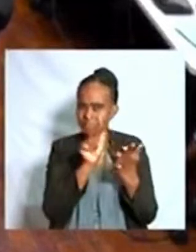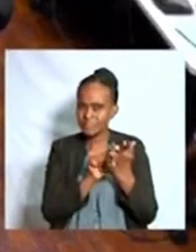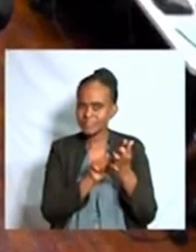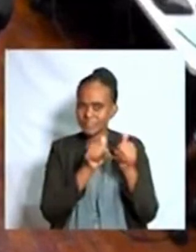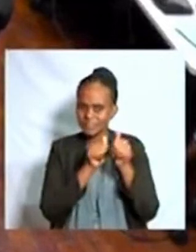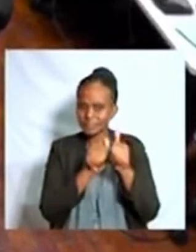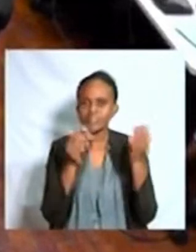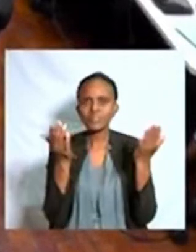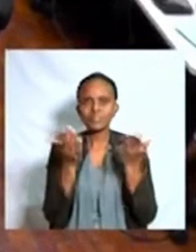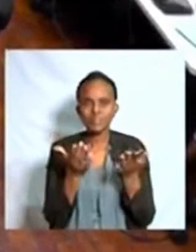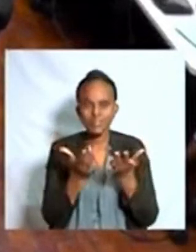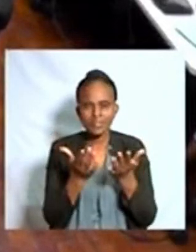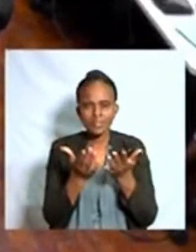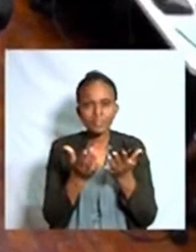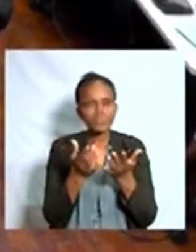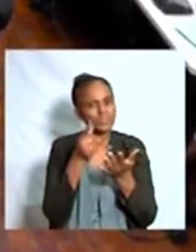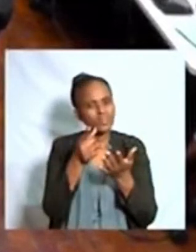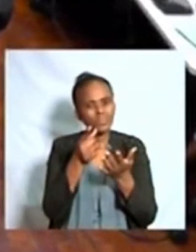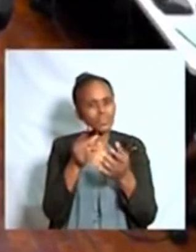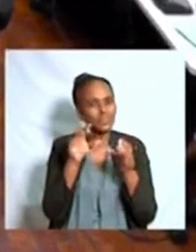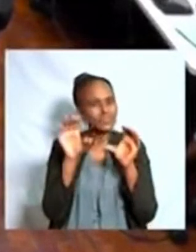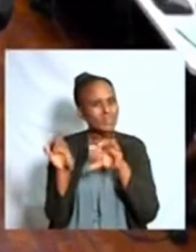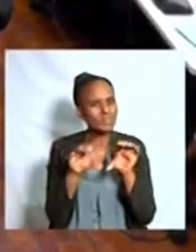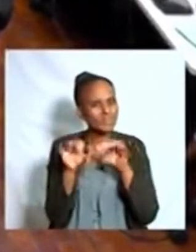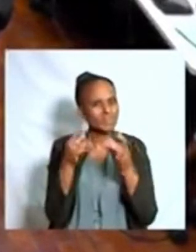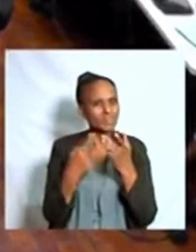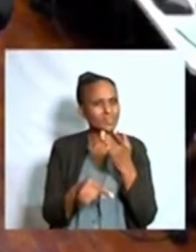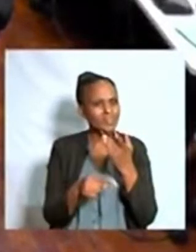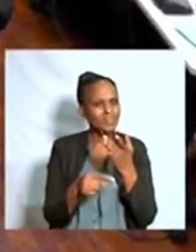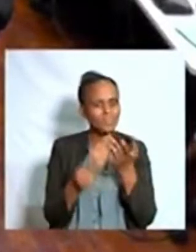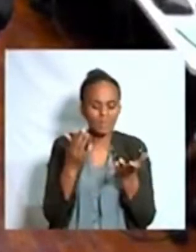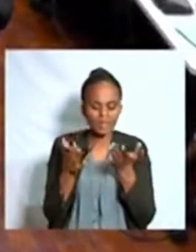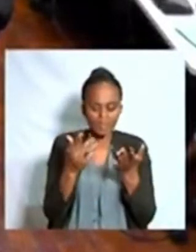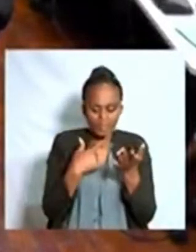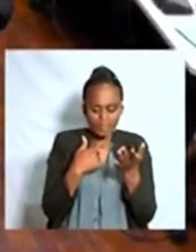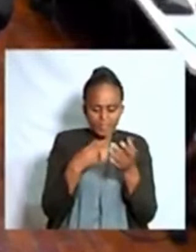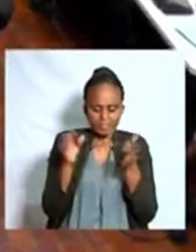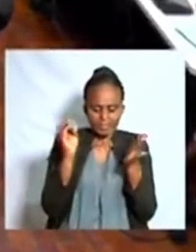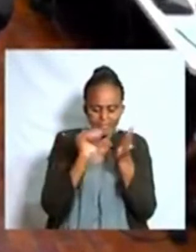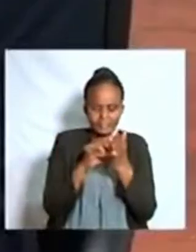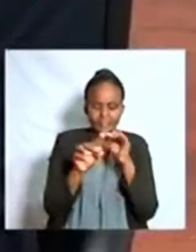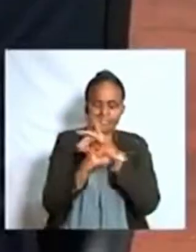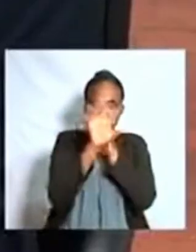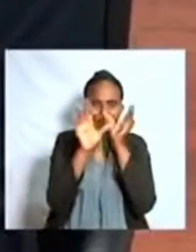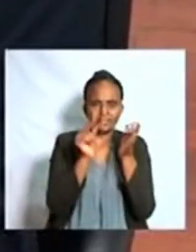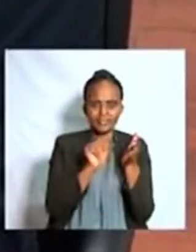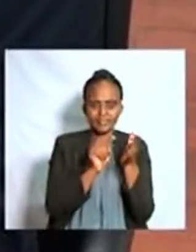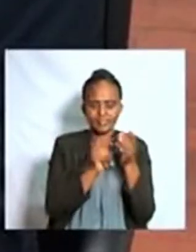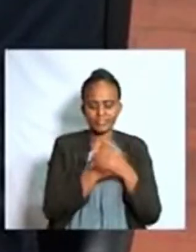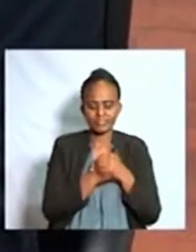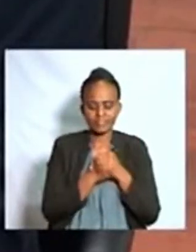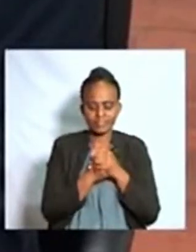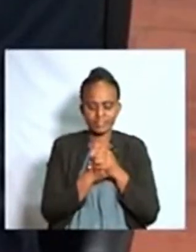must be done to the officers? Maybe I put it like